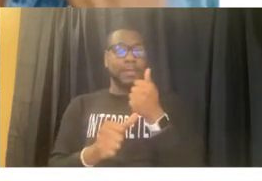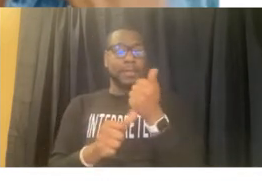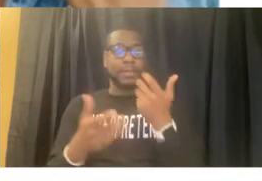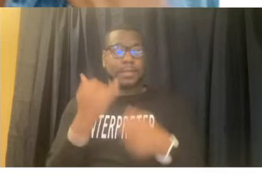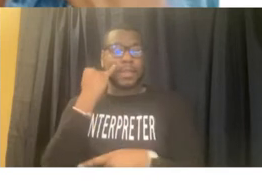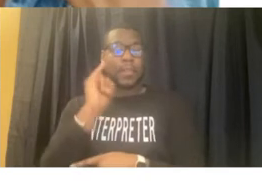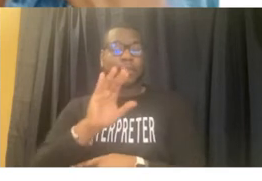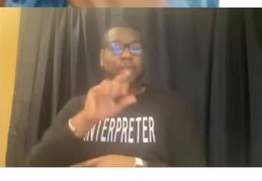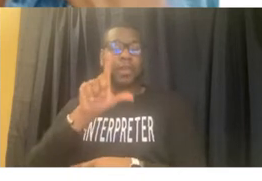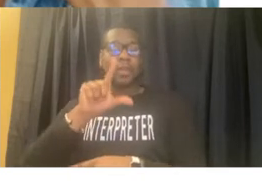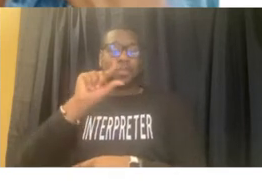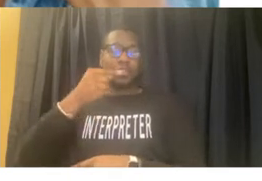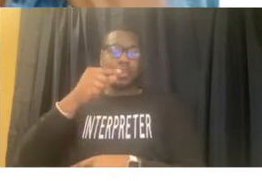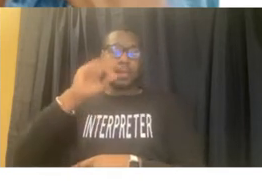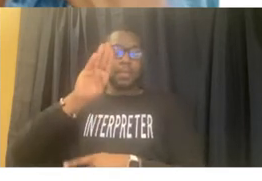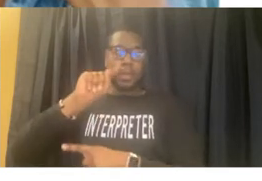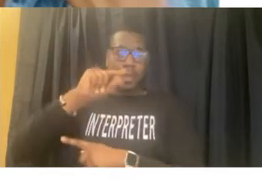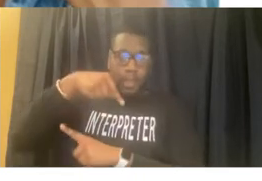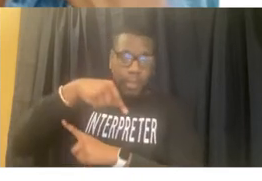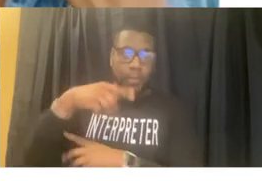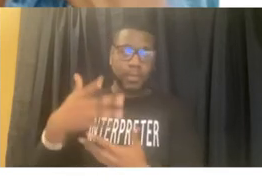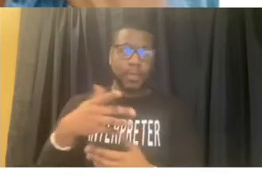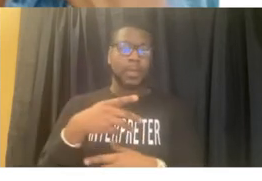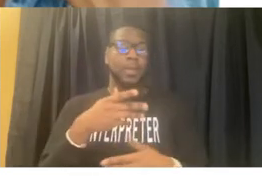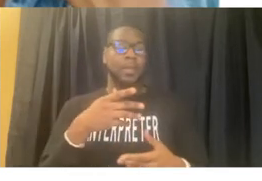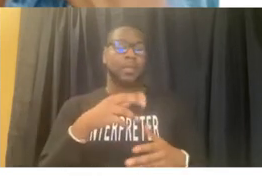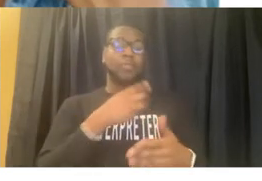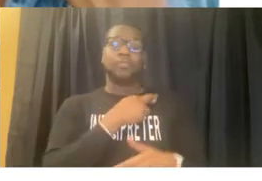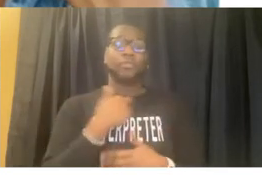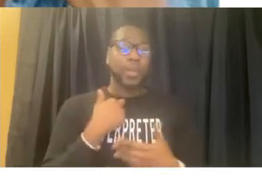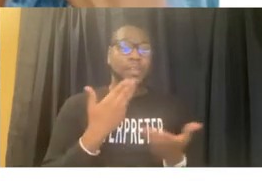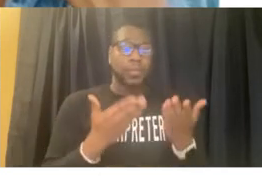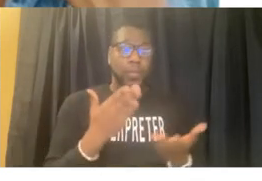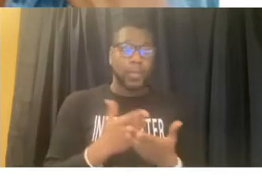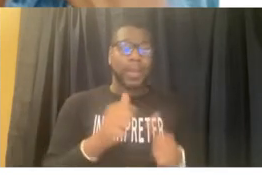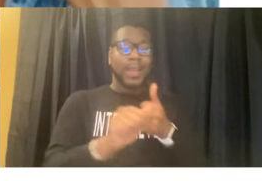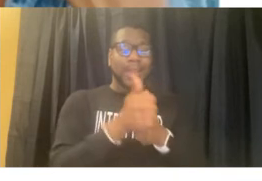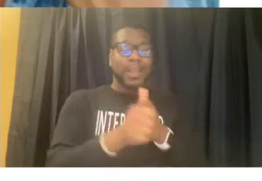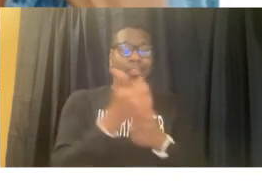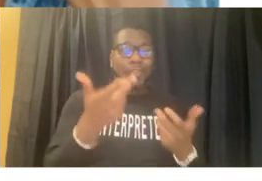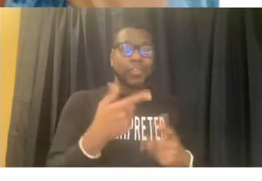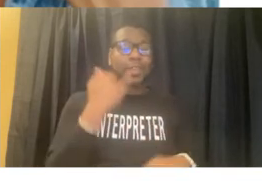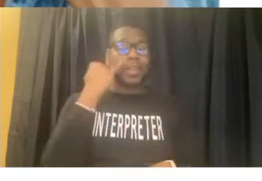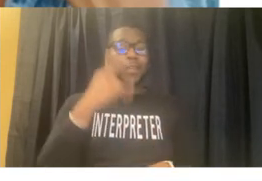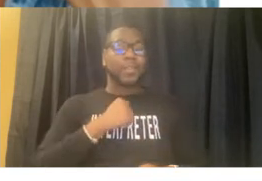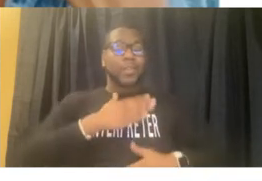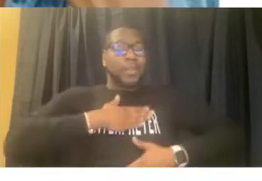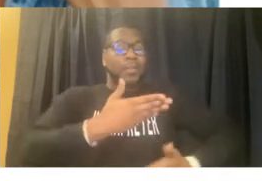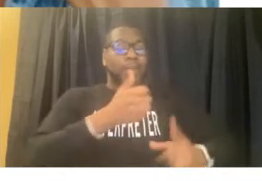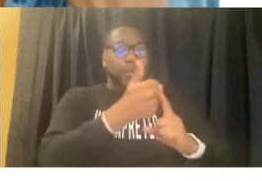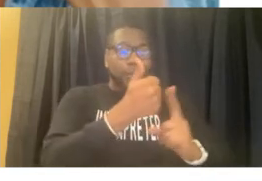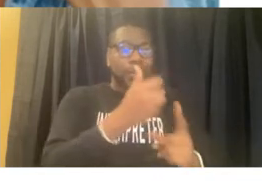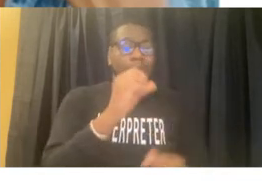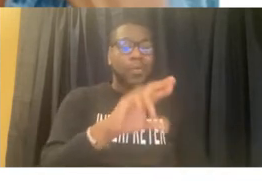dangers of outing yourself when seeking help and the risk of rejection from the provider sitting across from them, especially if you have isolation from your friends,